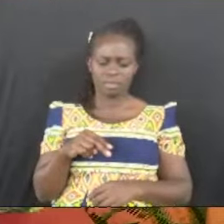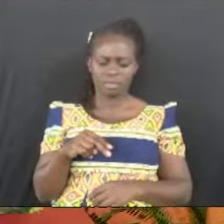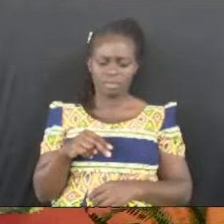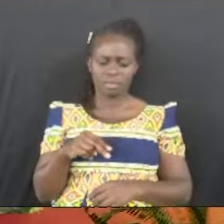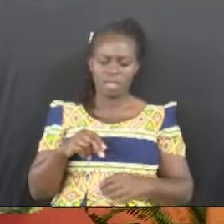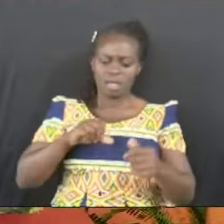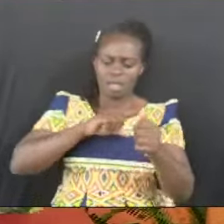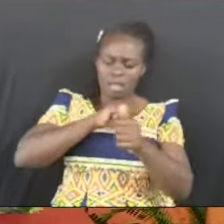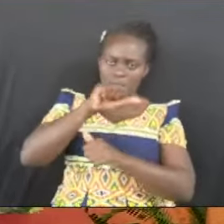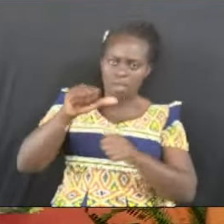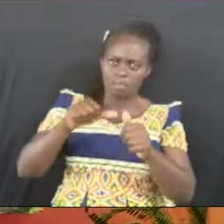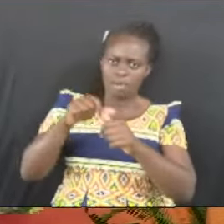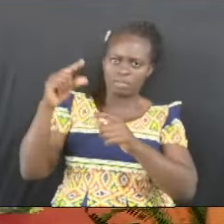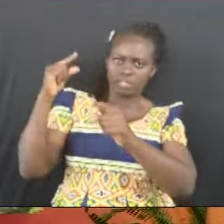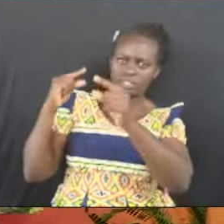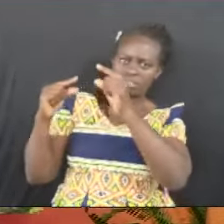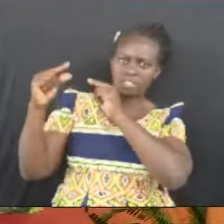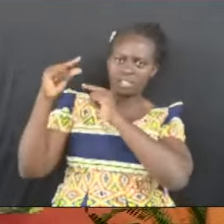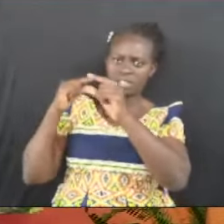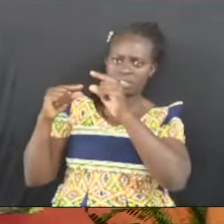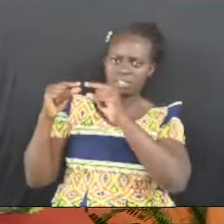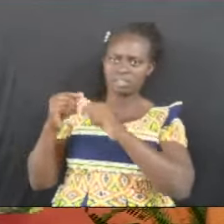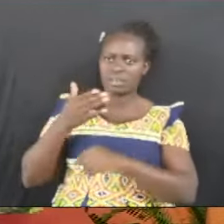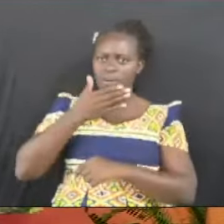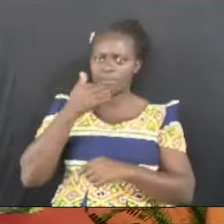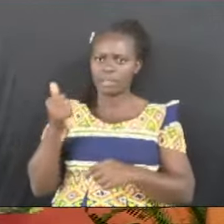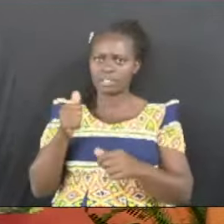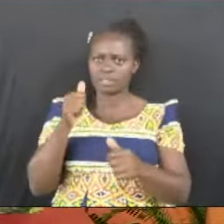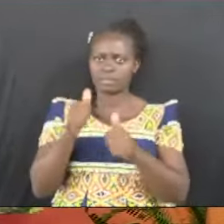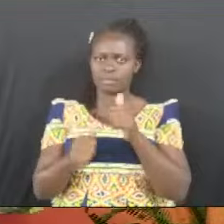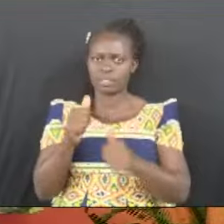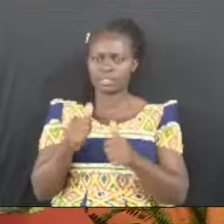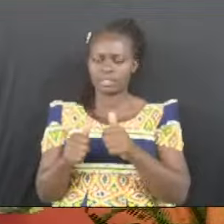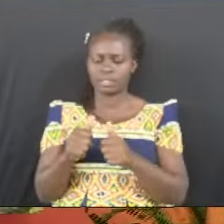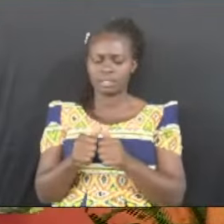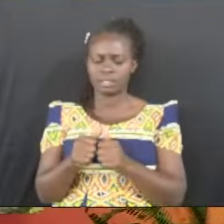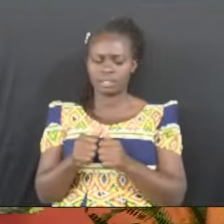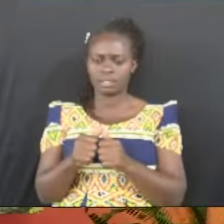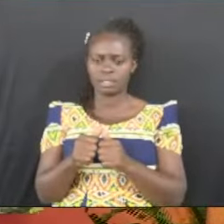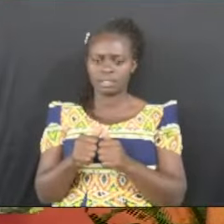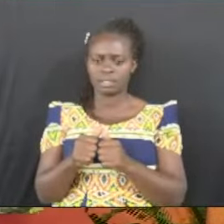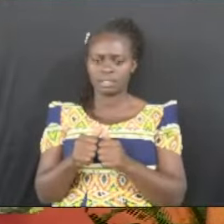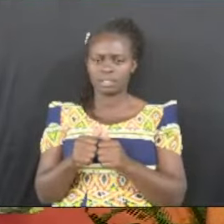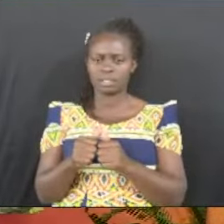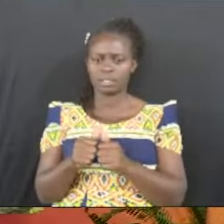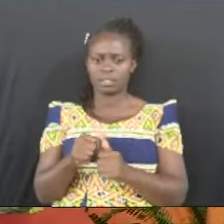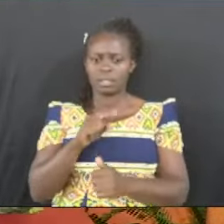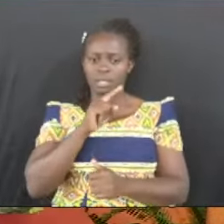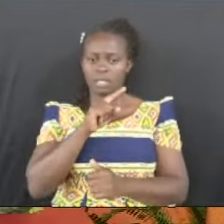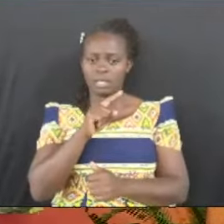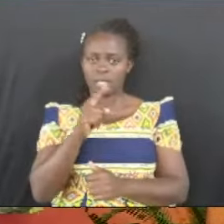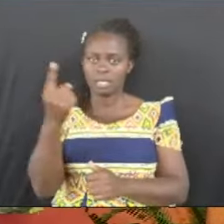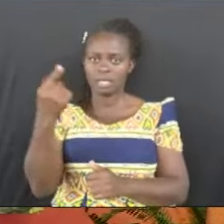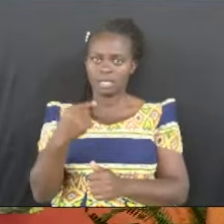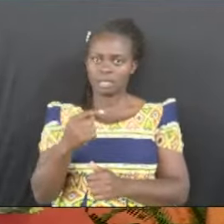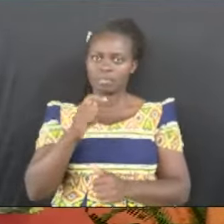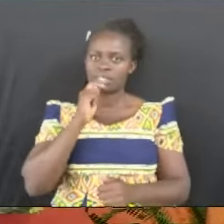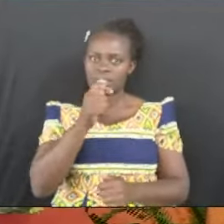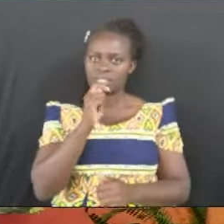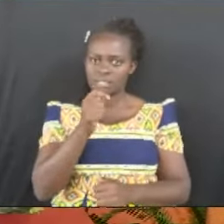about generations, which generation is better than the other generation. He has come to testify